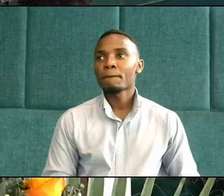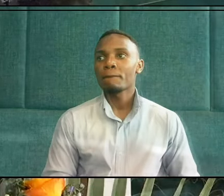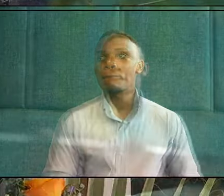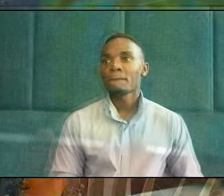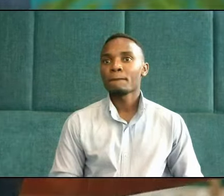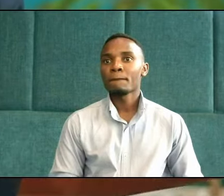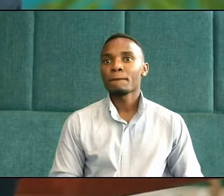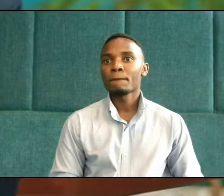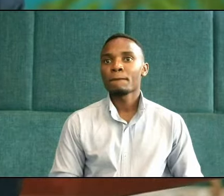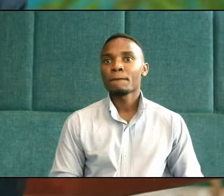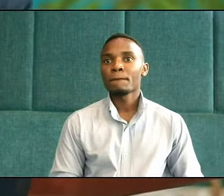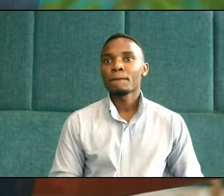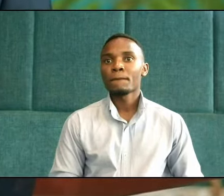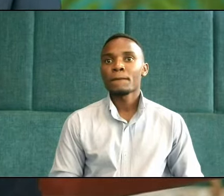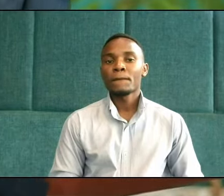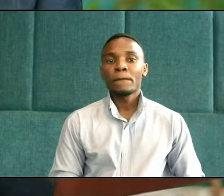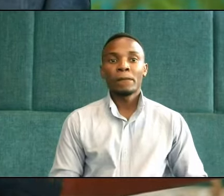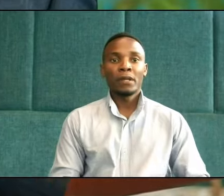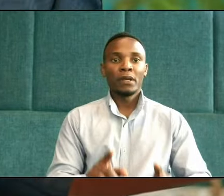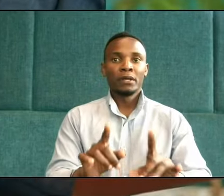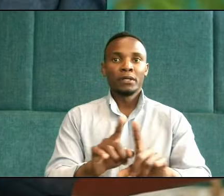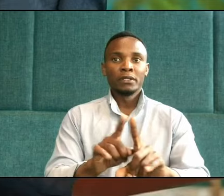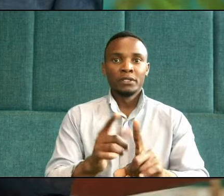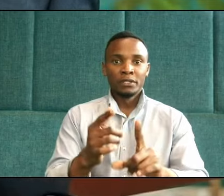not taking long. I know